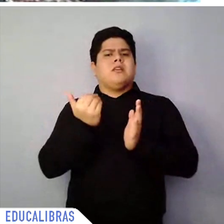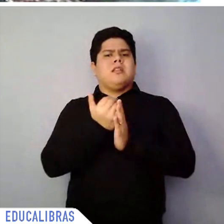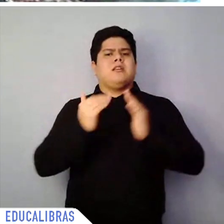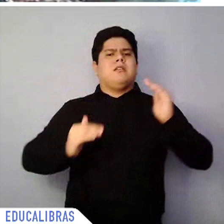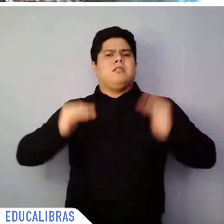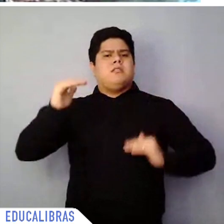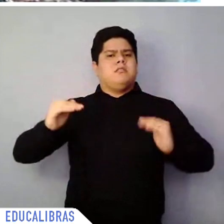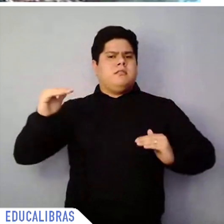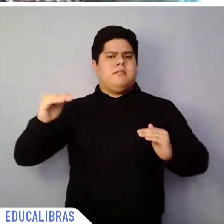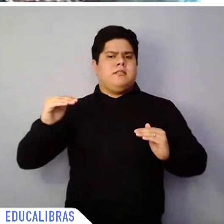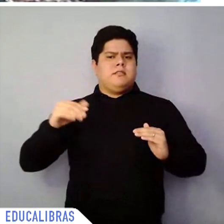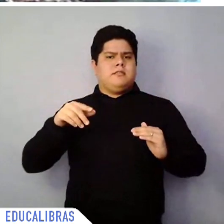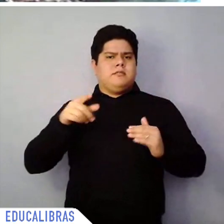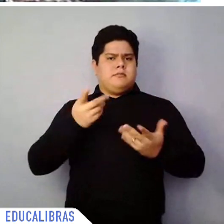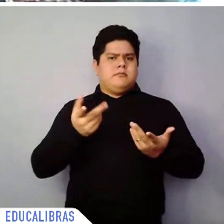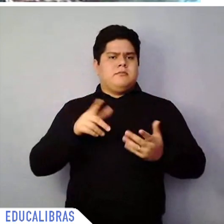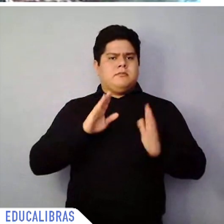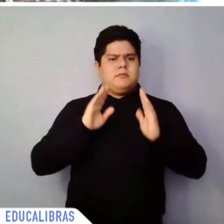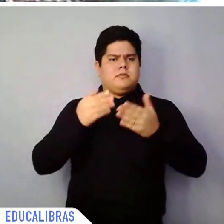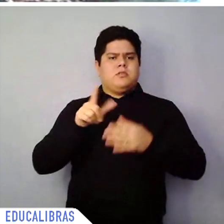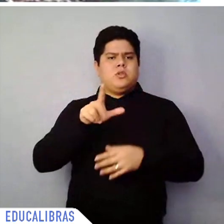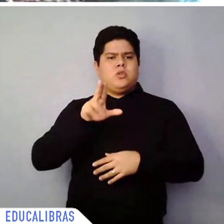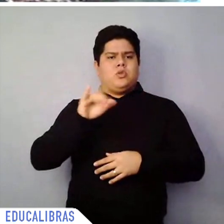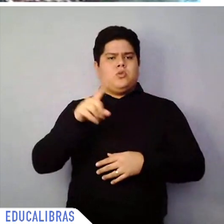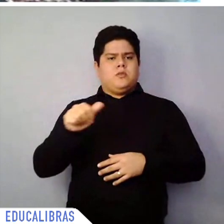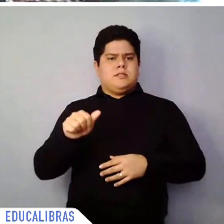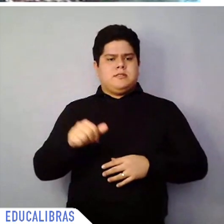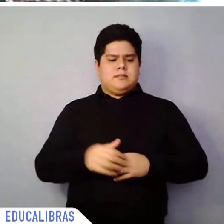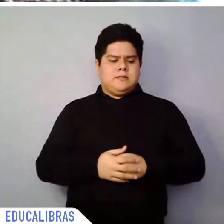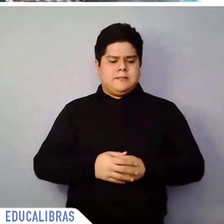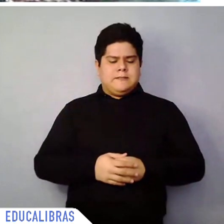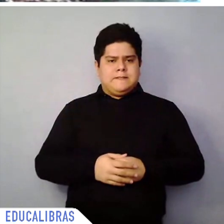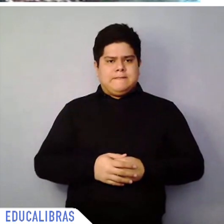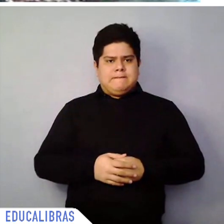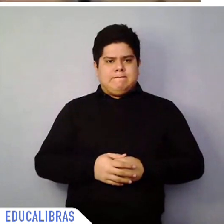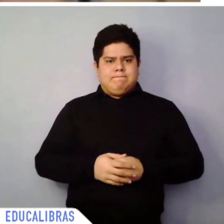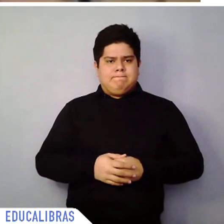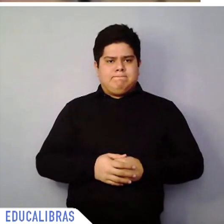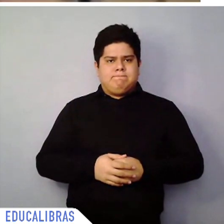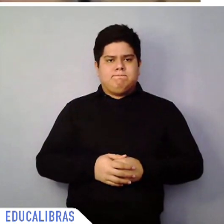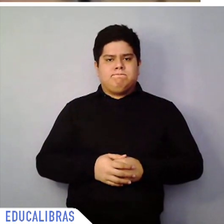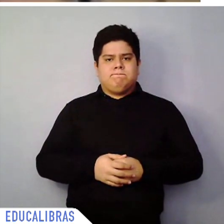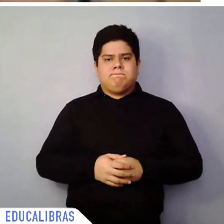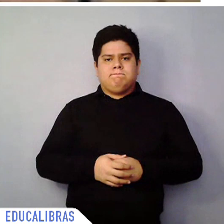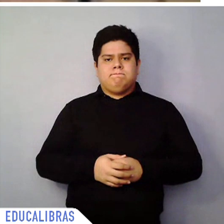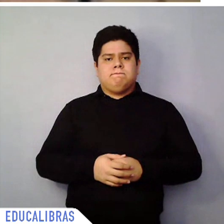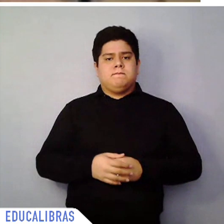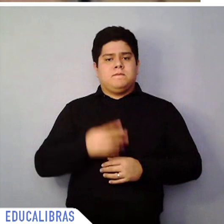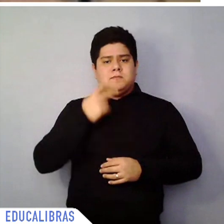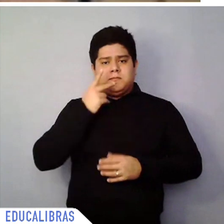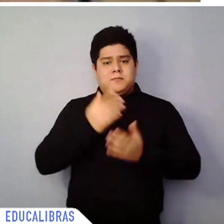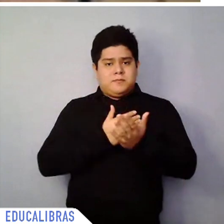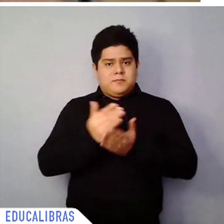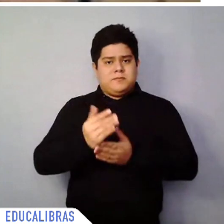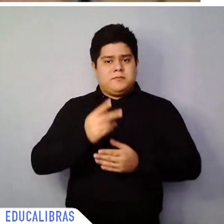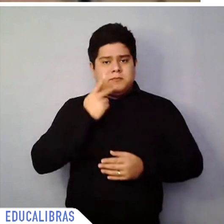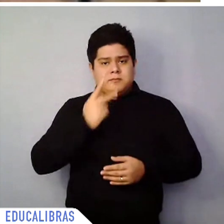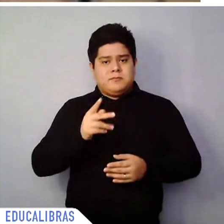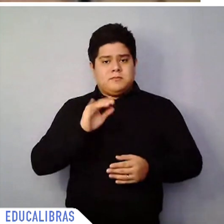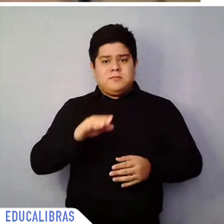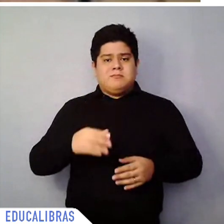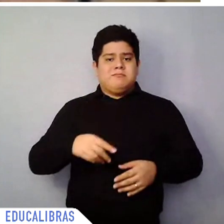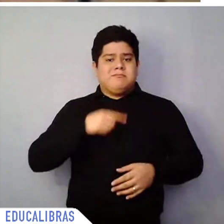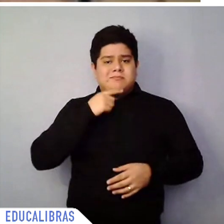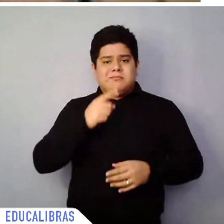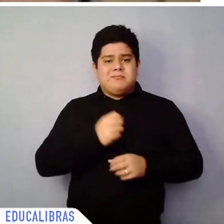by the private sector. Would that help, or would that increase inequalities? I've been saying this